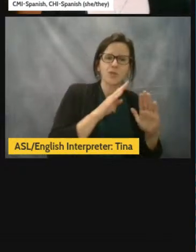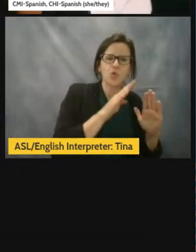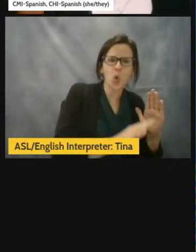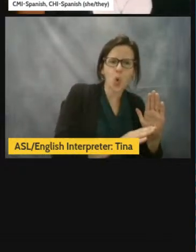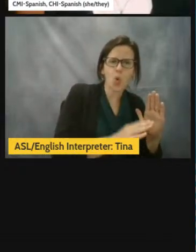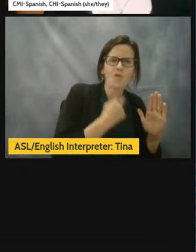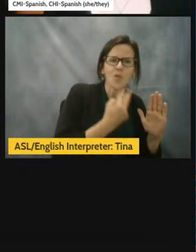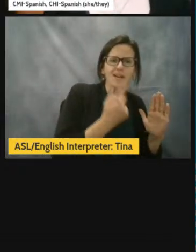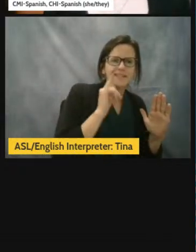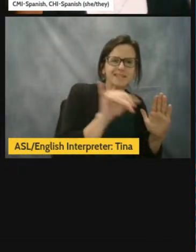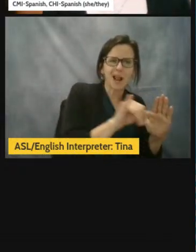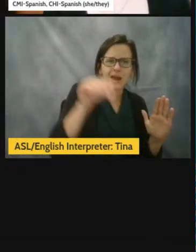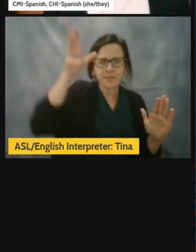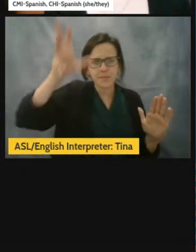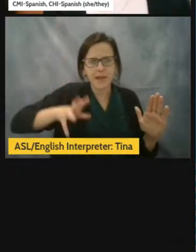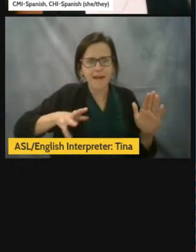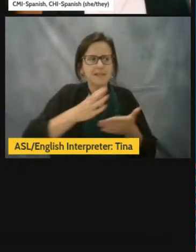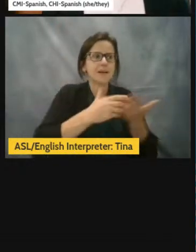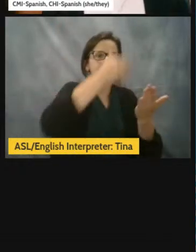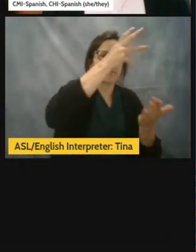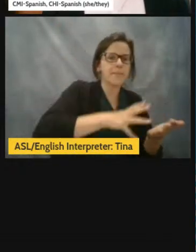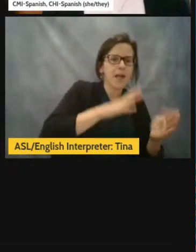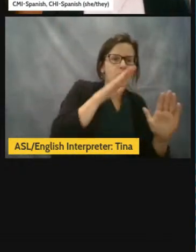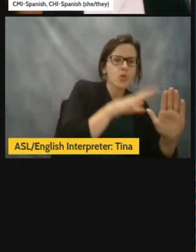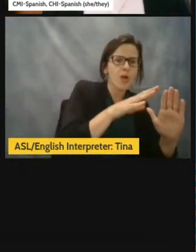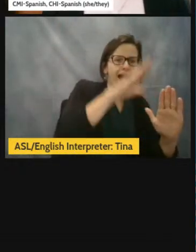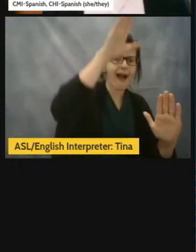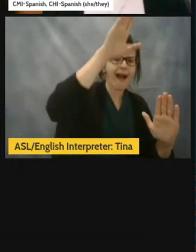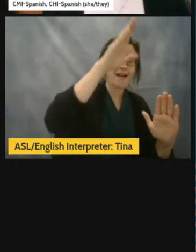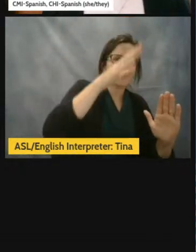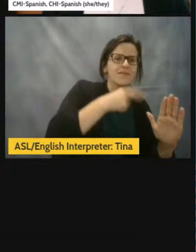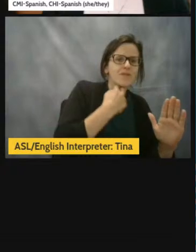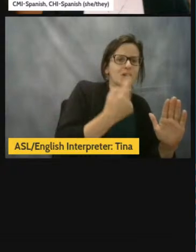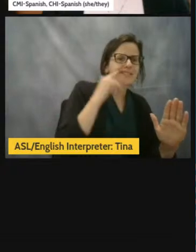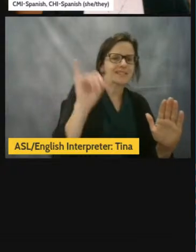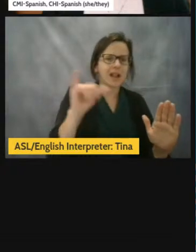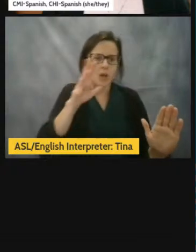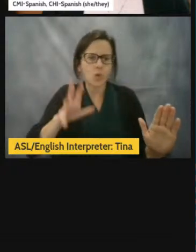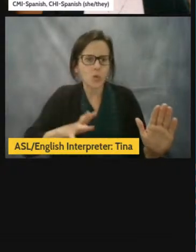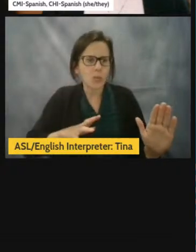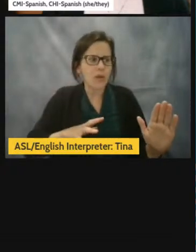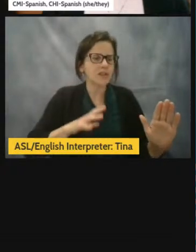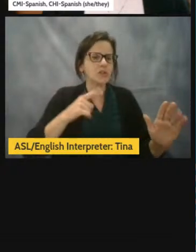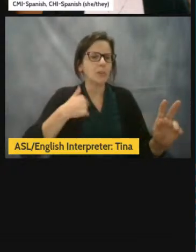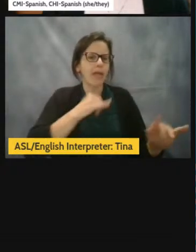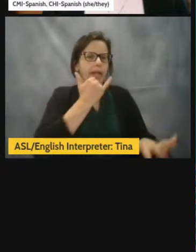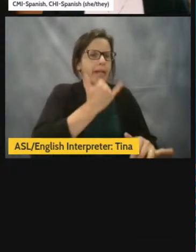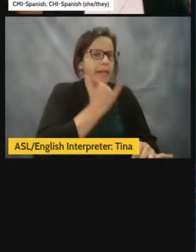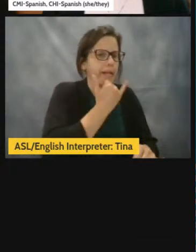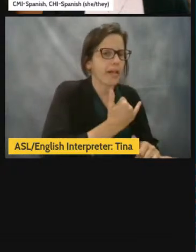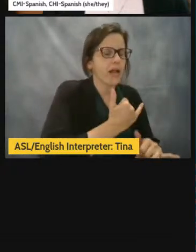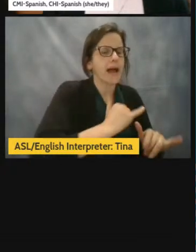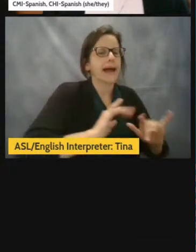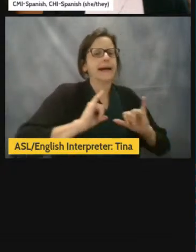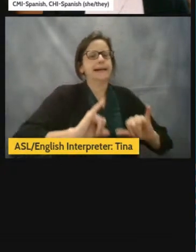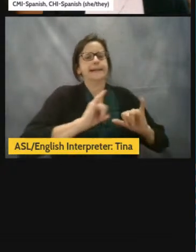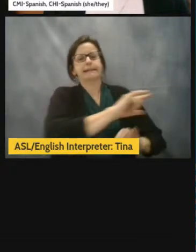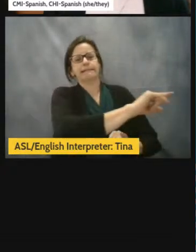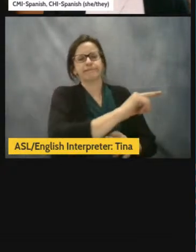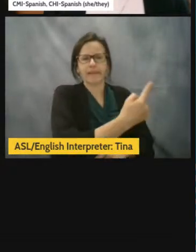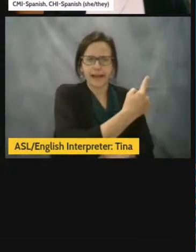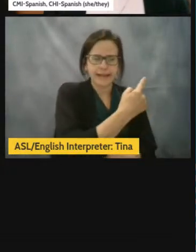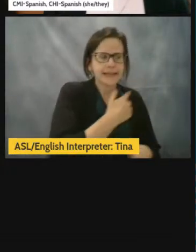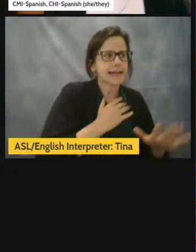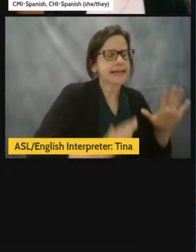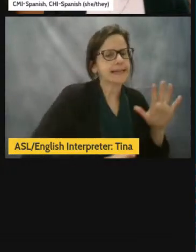The non-binary participants in the study actually pointed out that they felt at ease if they saw someone from their care team wearing